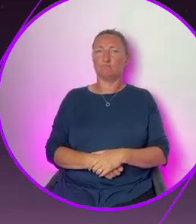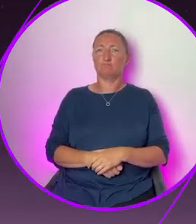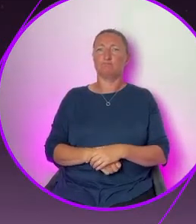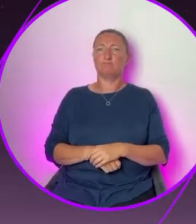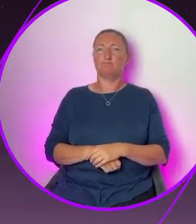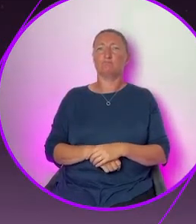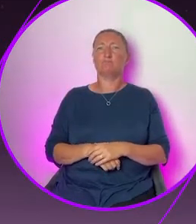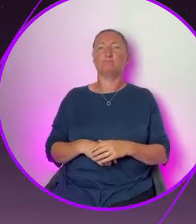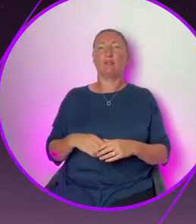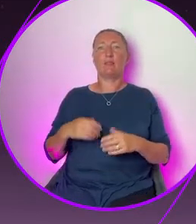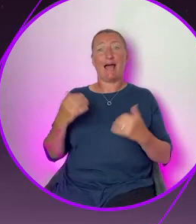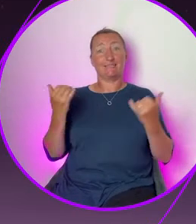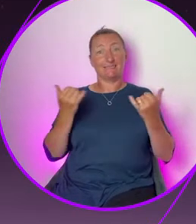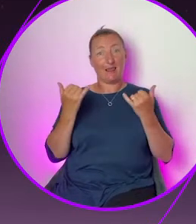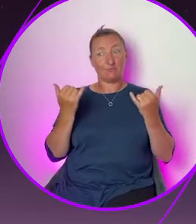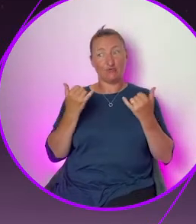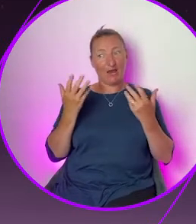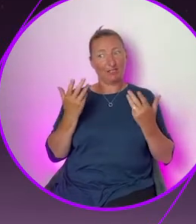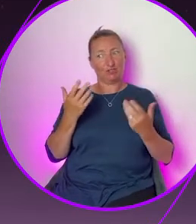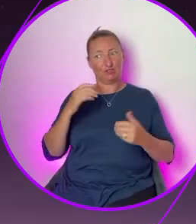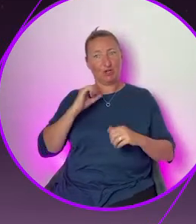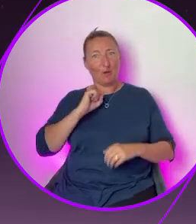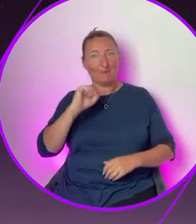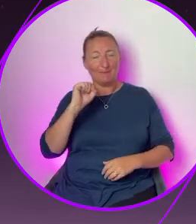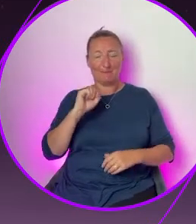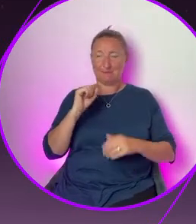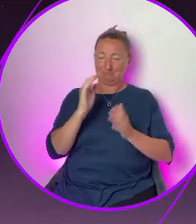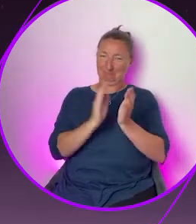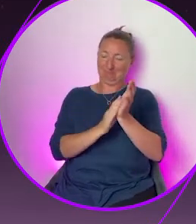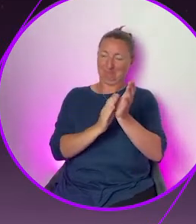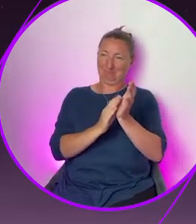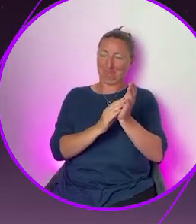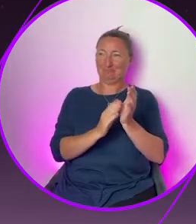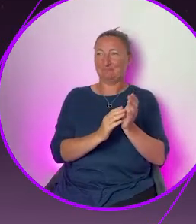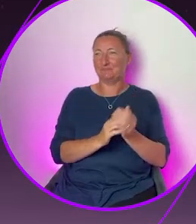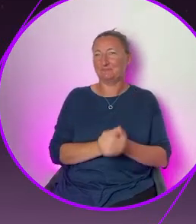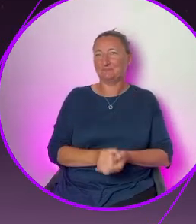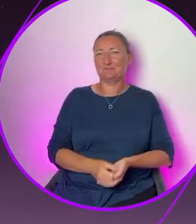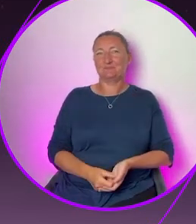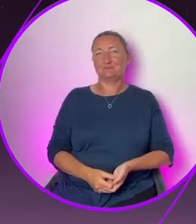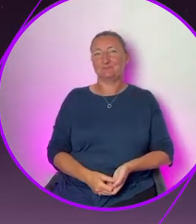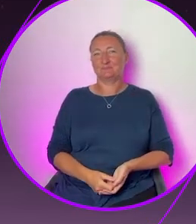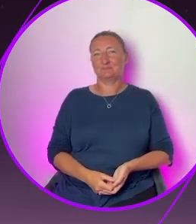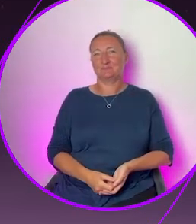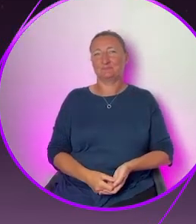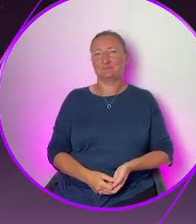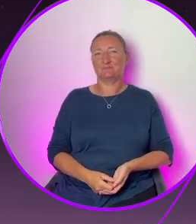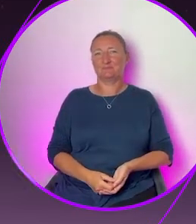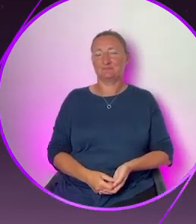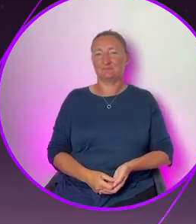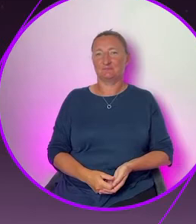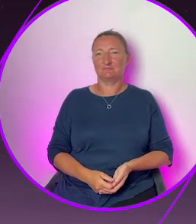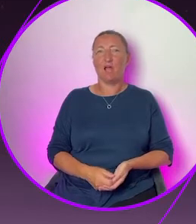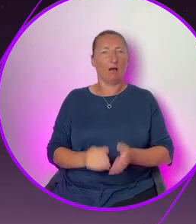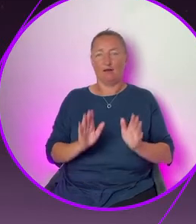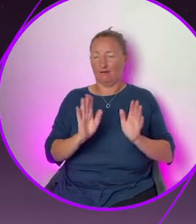Celebration. That's commitment. Yes, thank you. It is It's more than beautiful. But Not true. Not true. That's very. That's a